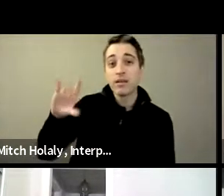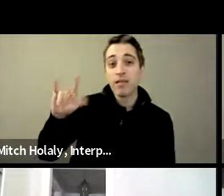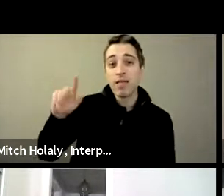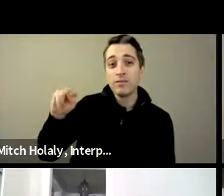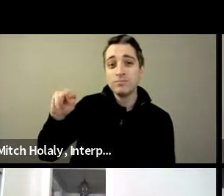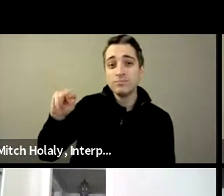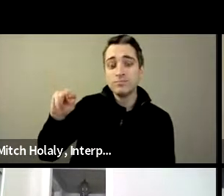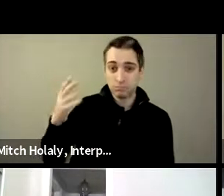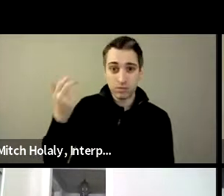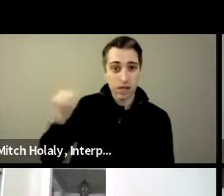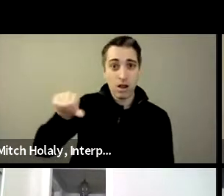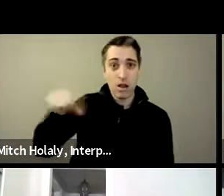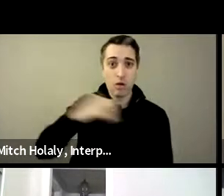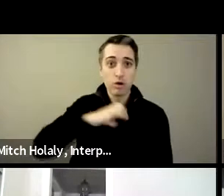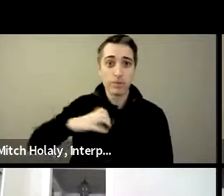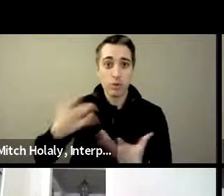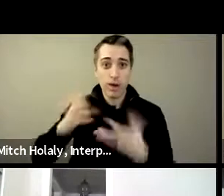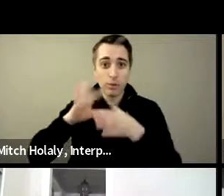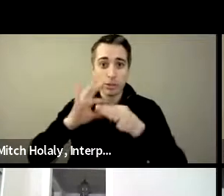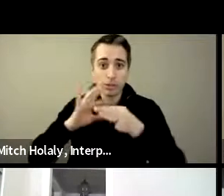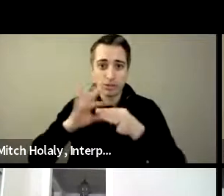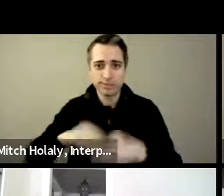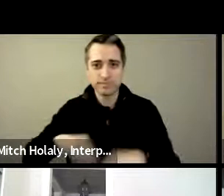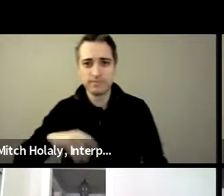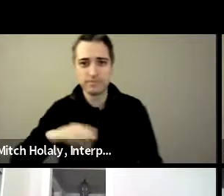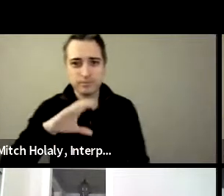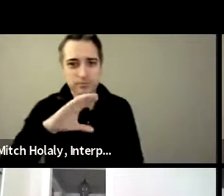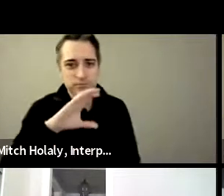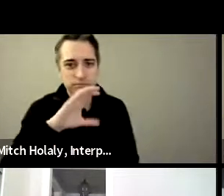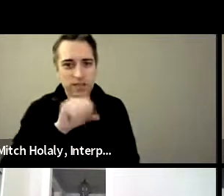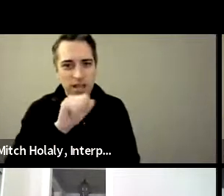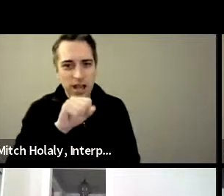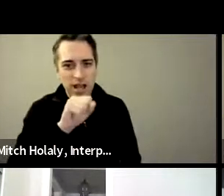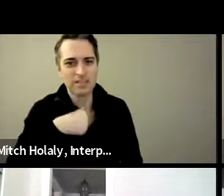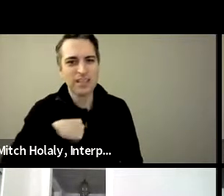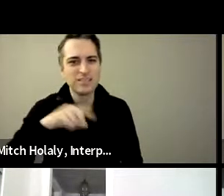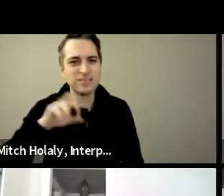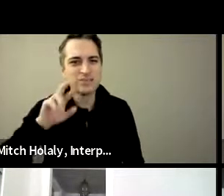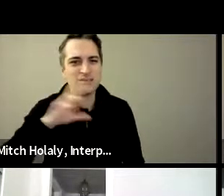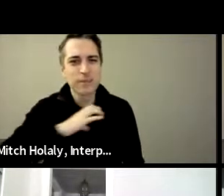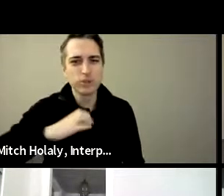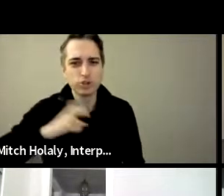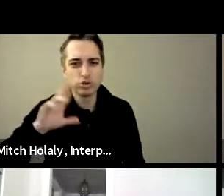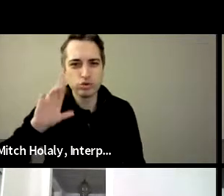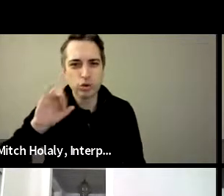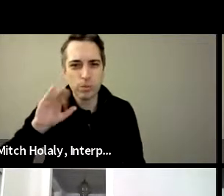words? Okay. Yes, this is Commissioner Richard Corville.